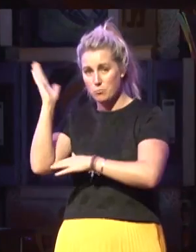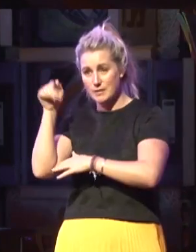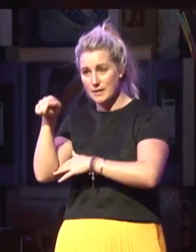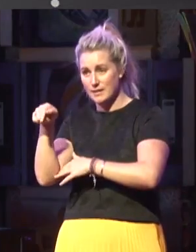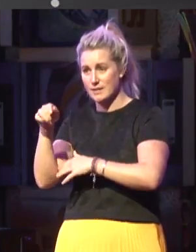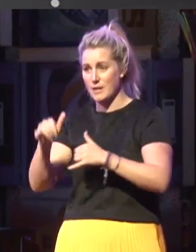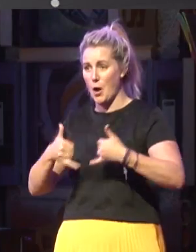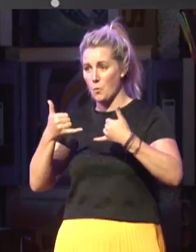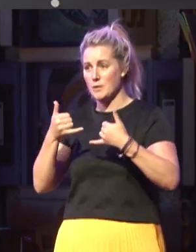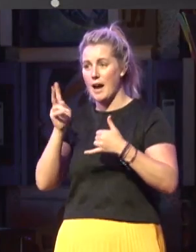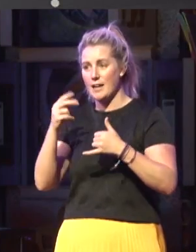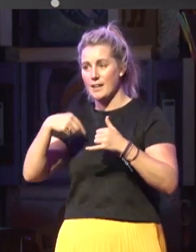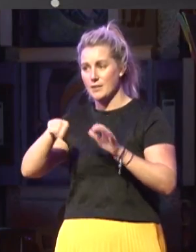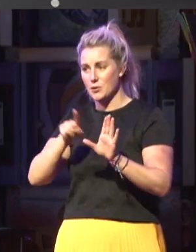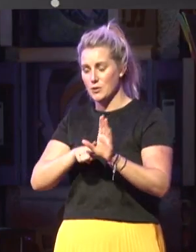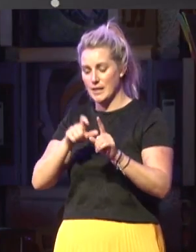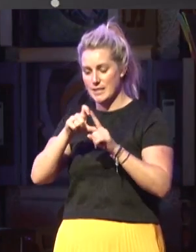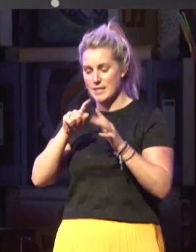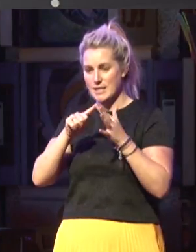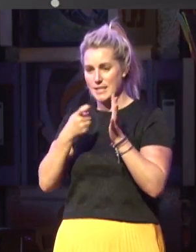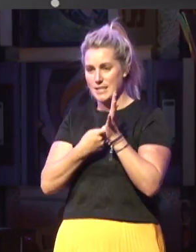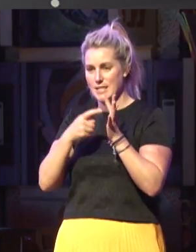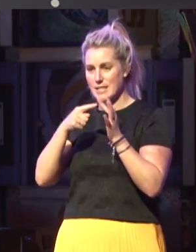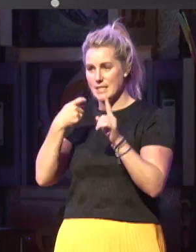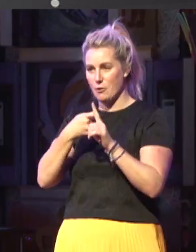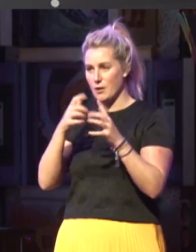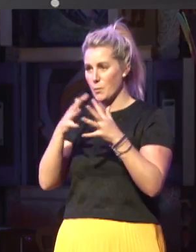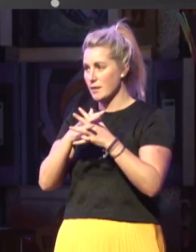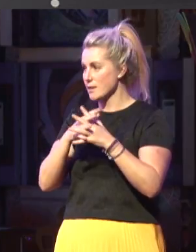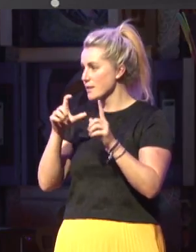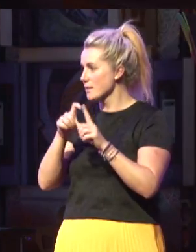award once again this year is Derek Wilson. Derek,